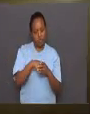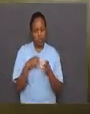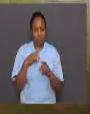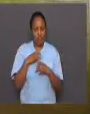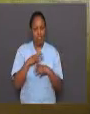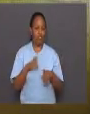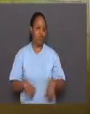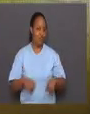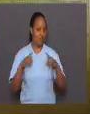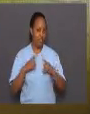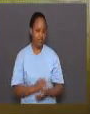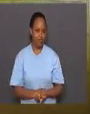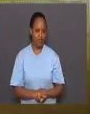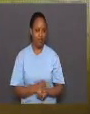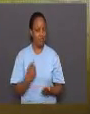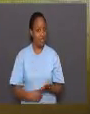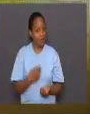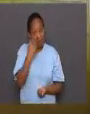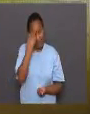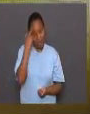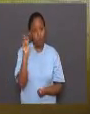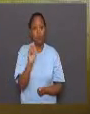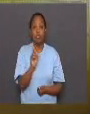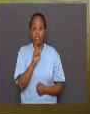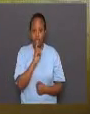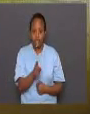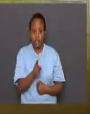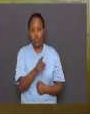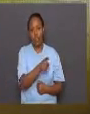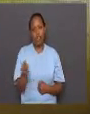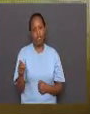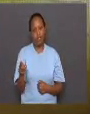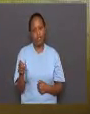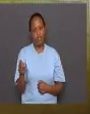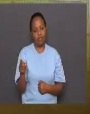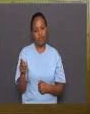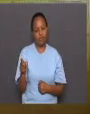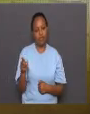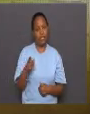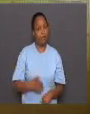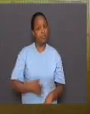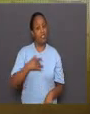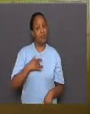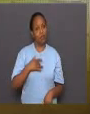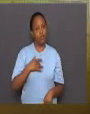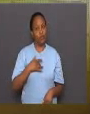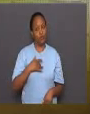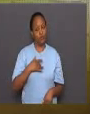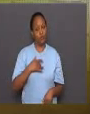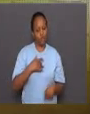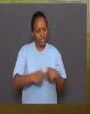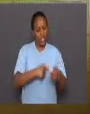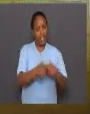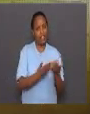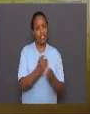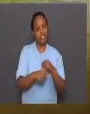frightening. This is because you would not feel in control of what took place